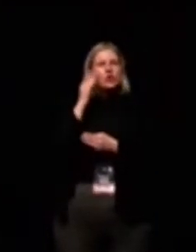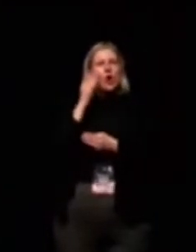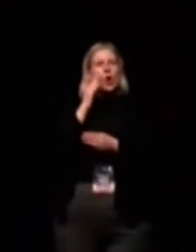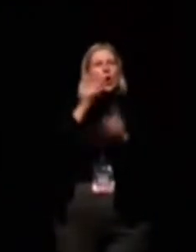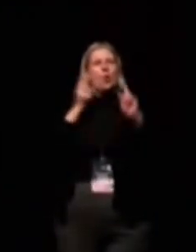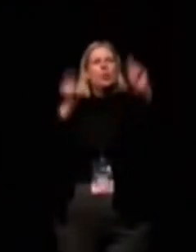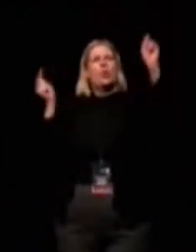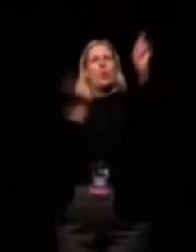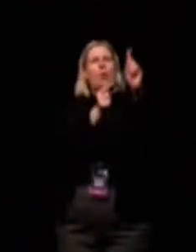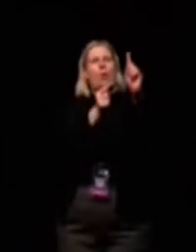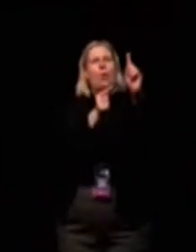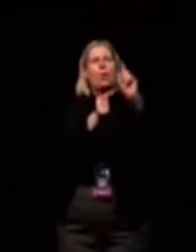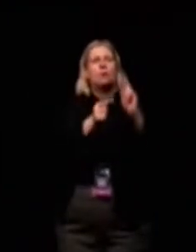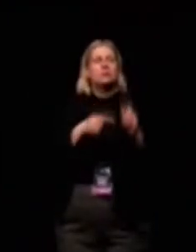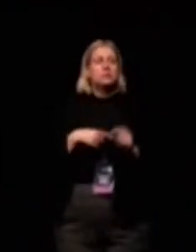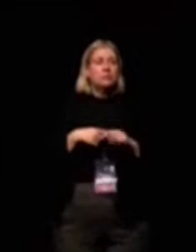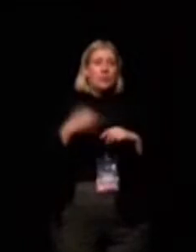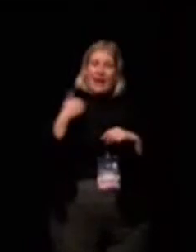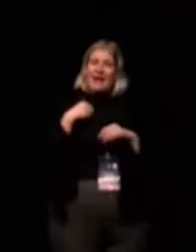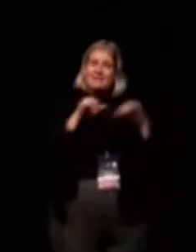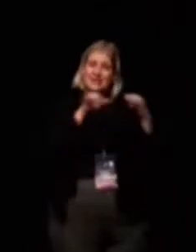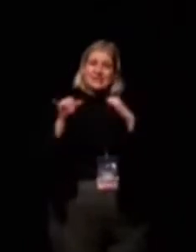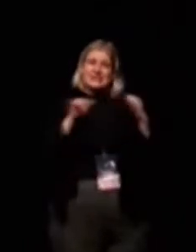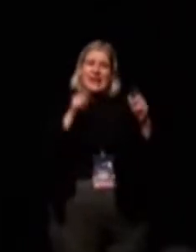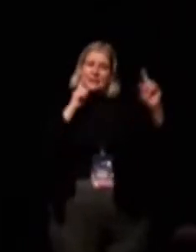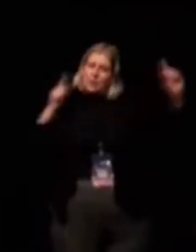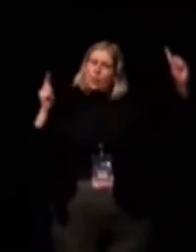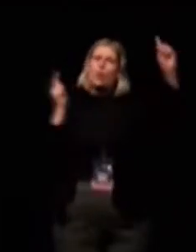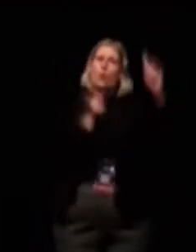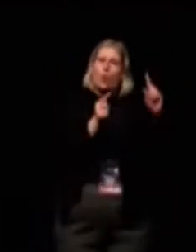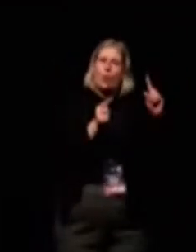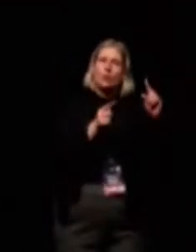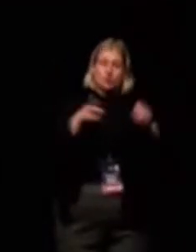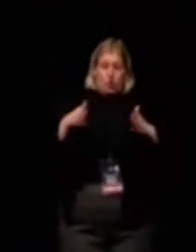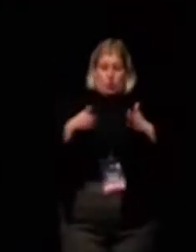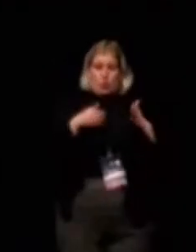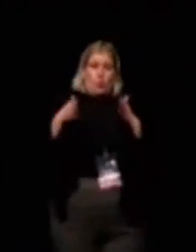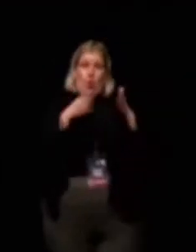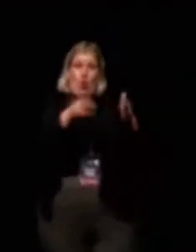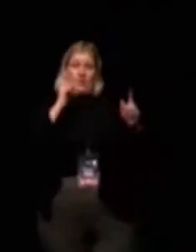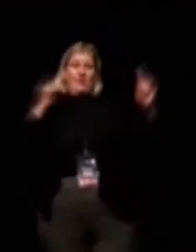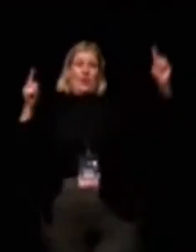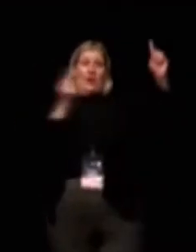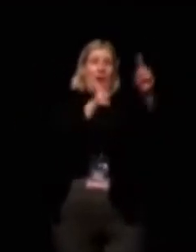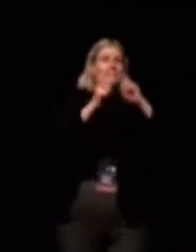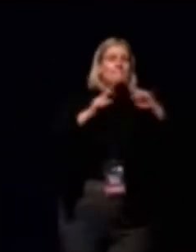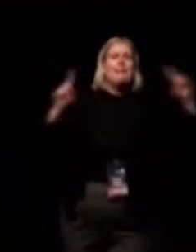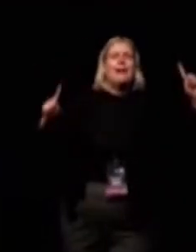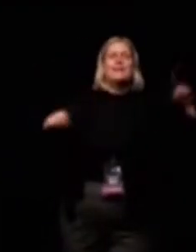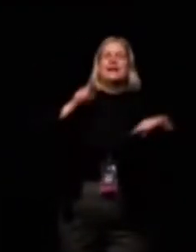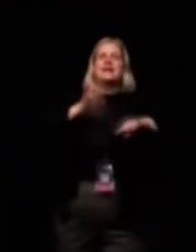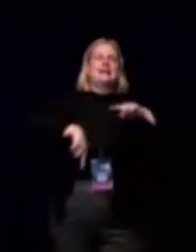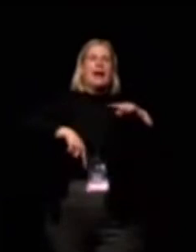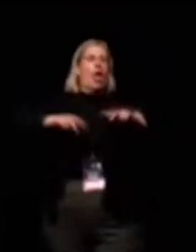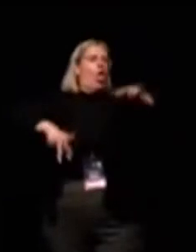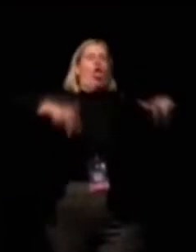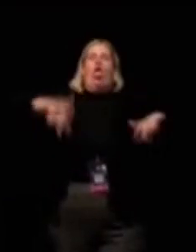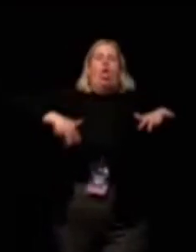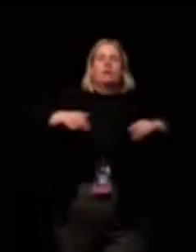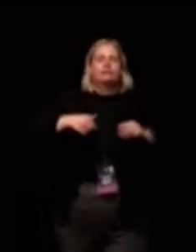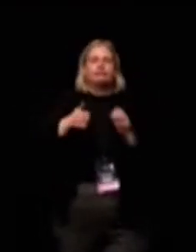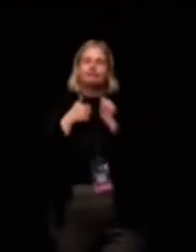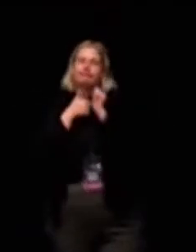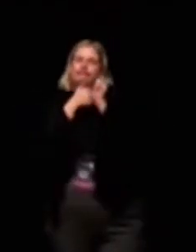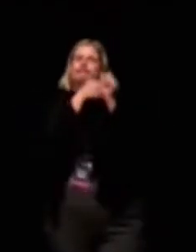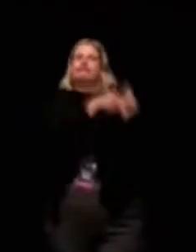destination. Sometimes we just differ on what road to take to get there, right? It's all right. We're all Democrats.